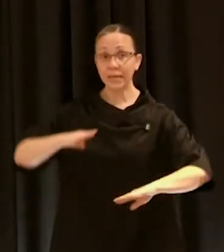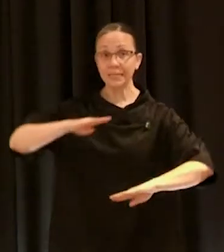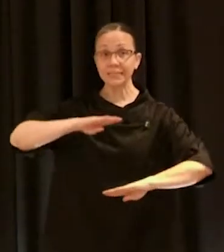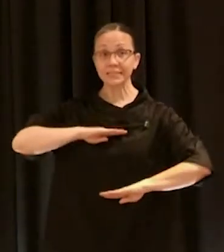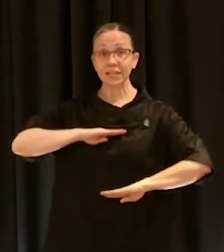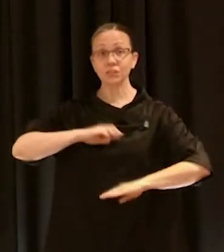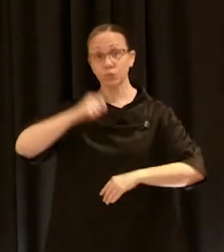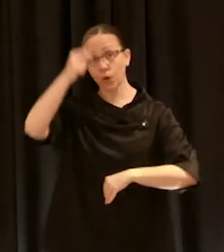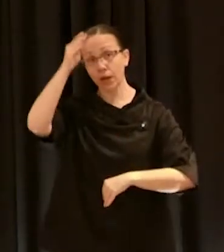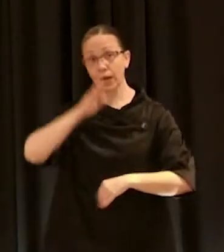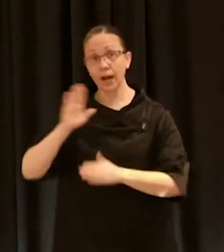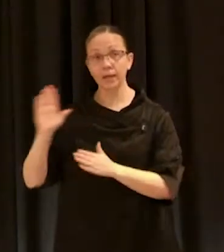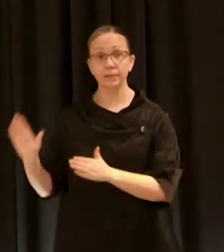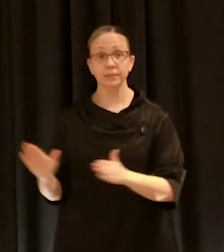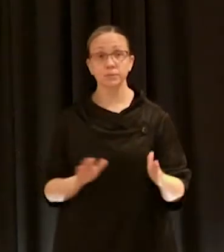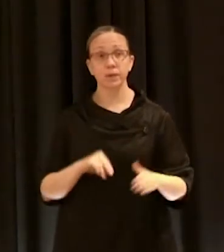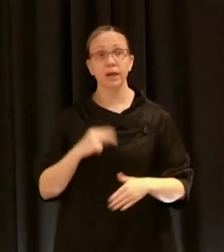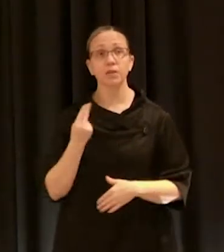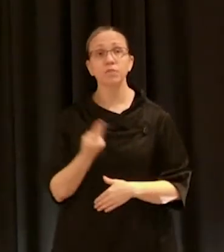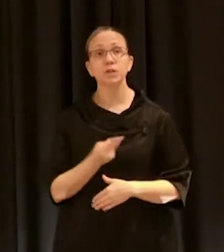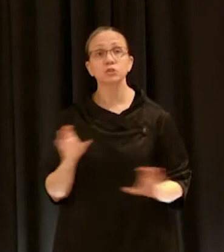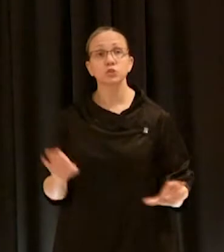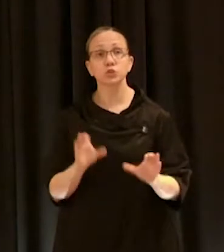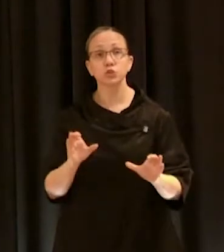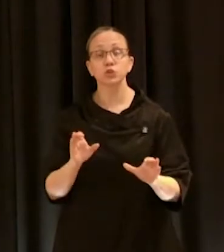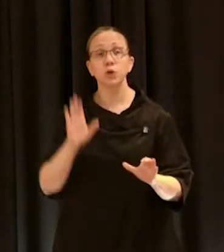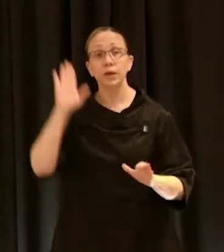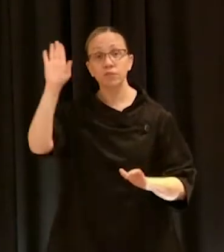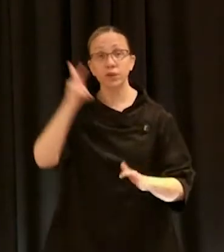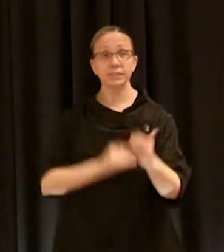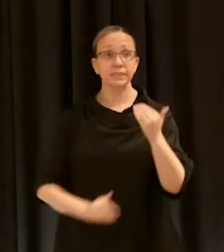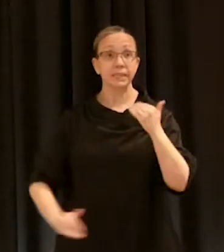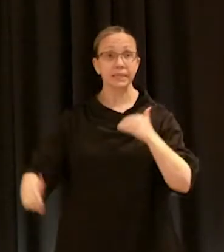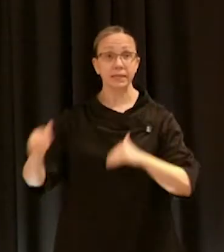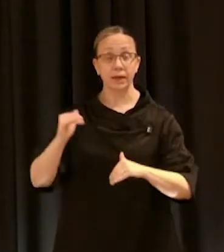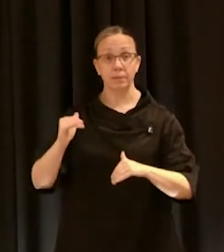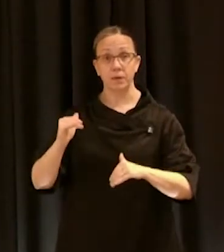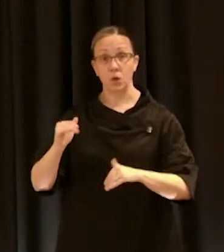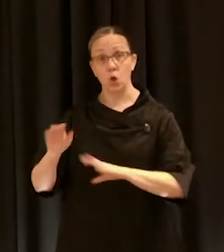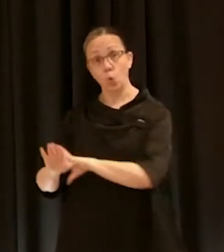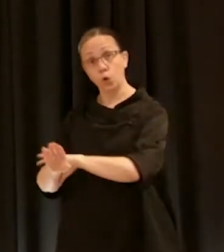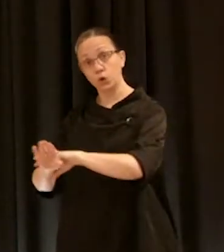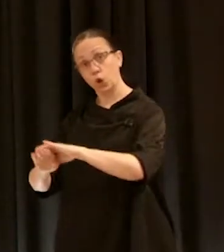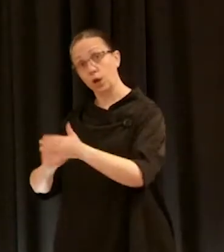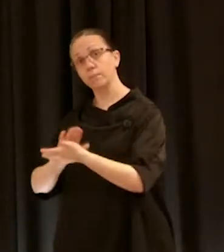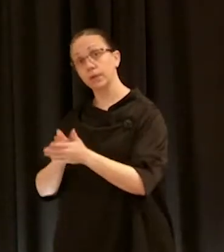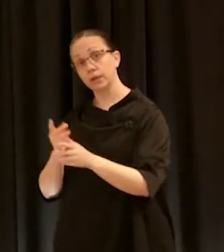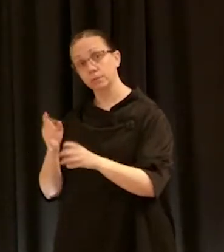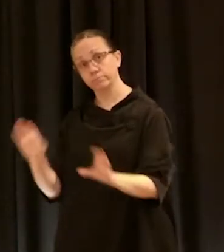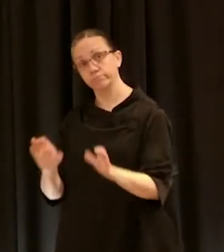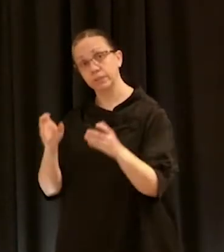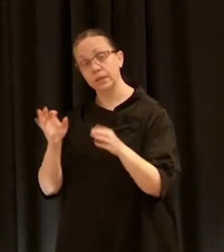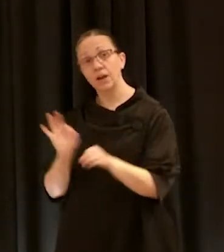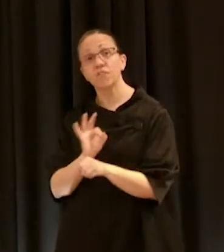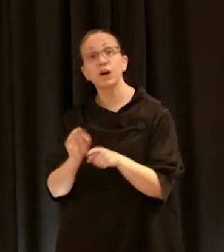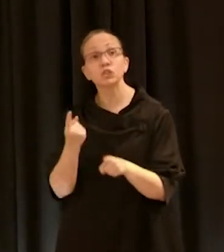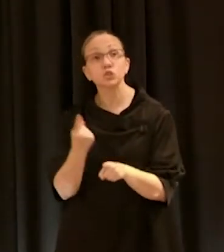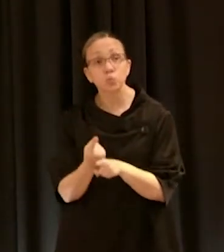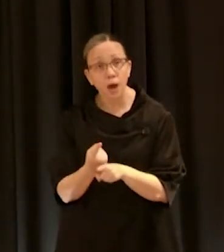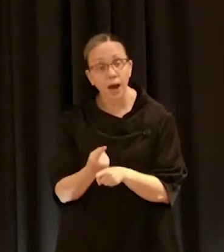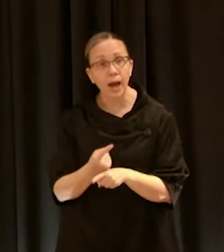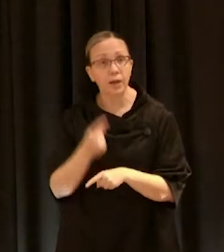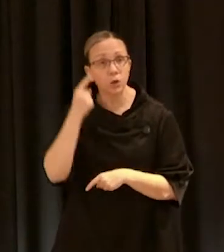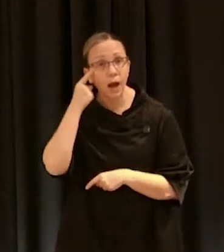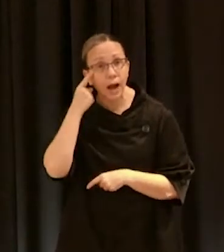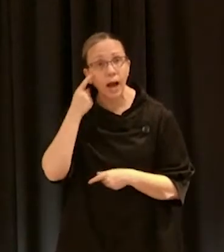fulfilling what God wants us to do for the kingdom of God. When the arm starts being the arm, and when the leg starts being the leg, and when